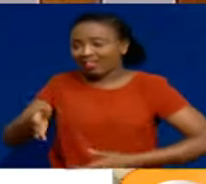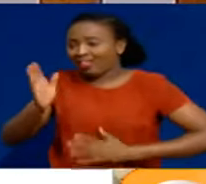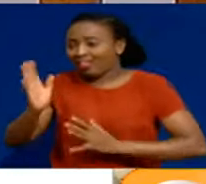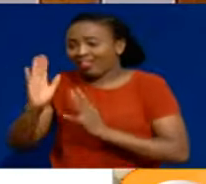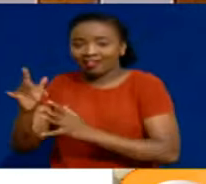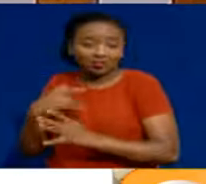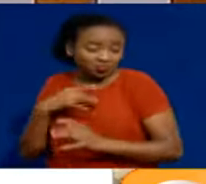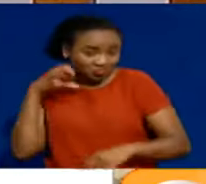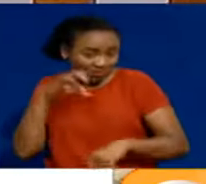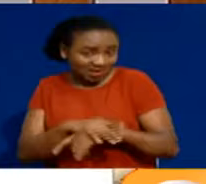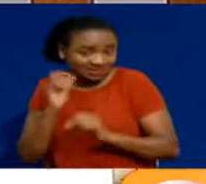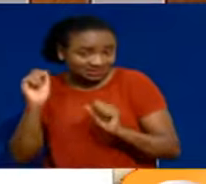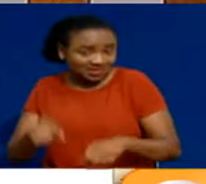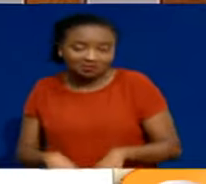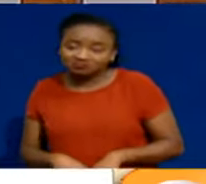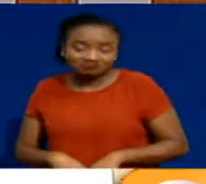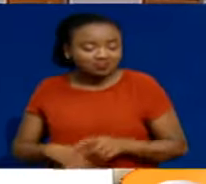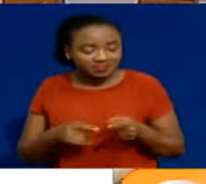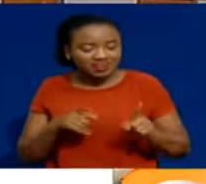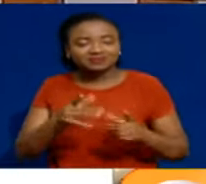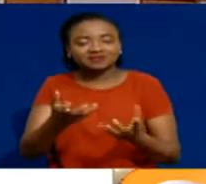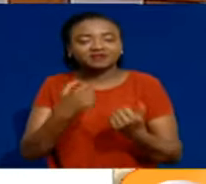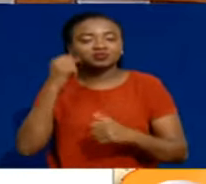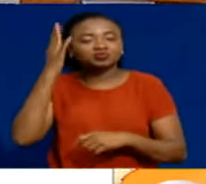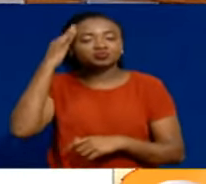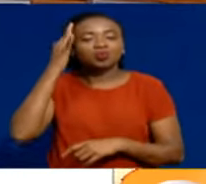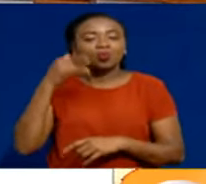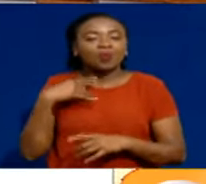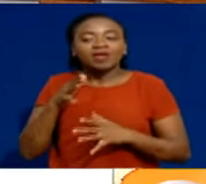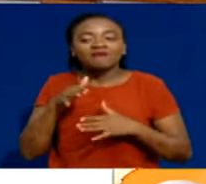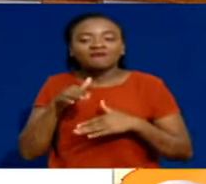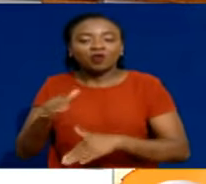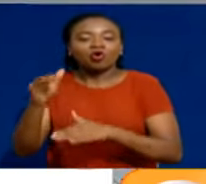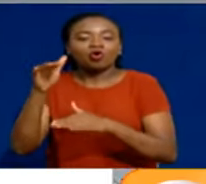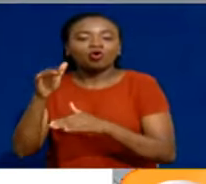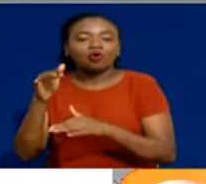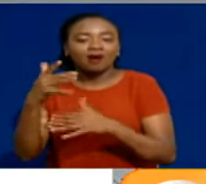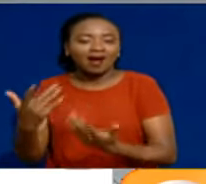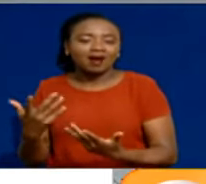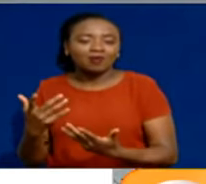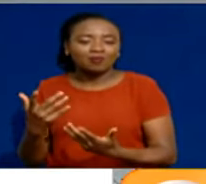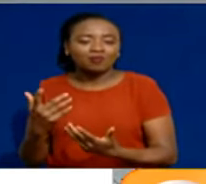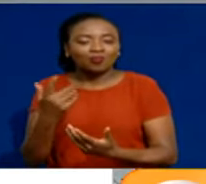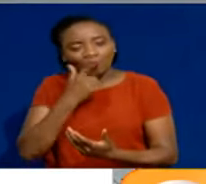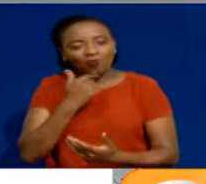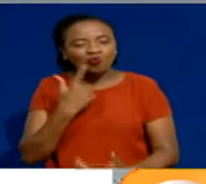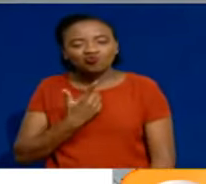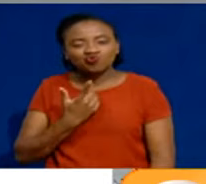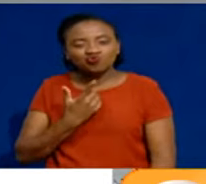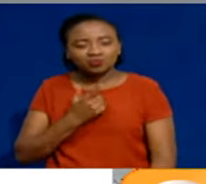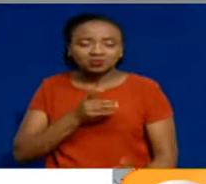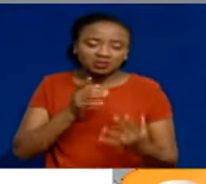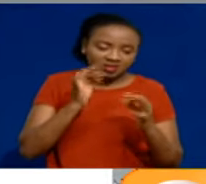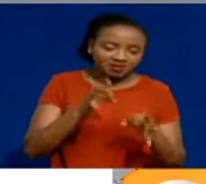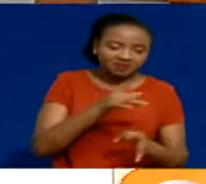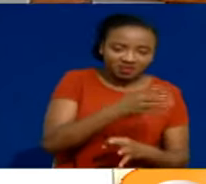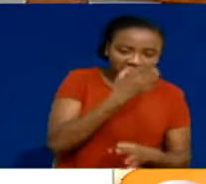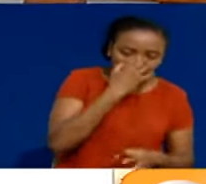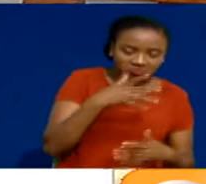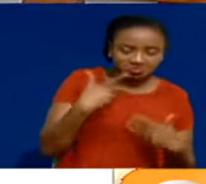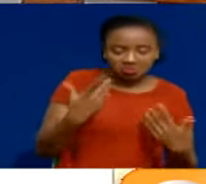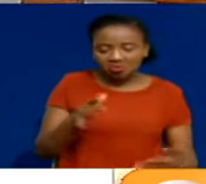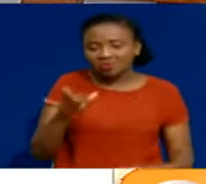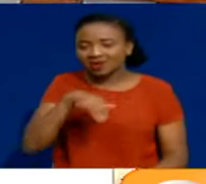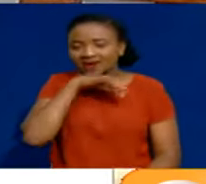to them to know how will they be able to catch up. Catch up with who? Particularly when the two now, Ruto is running,